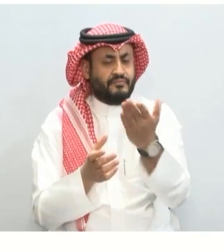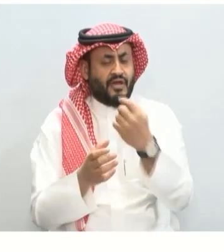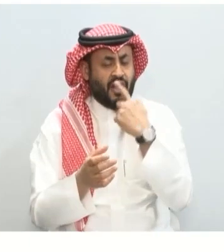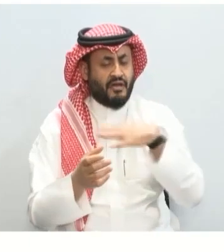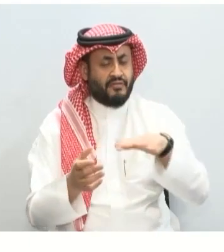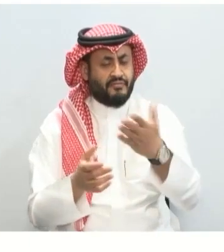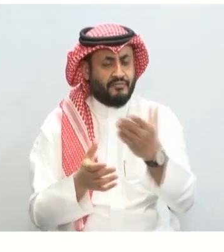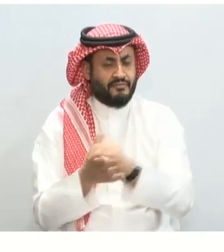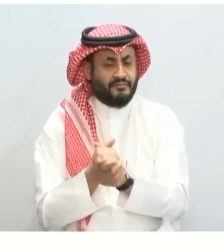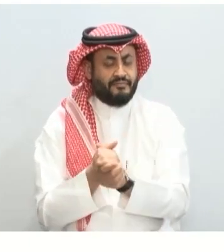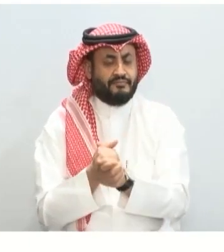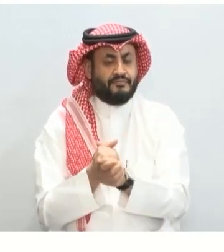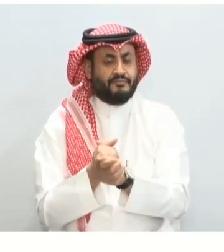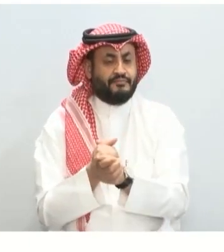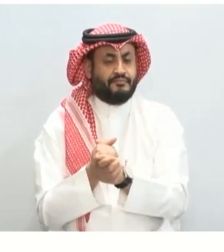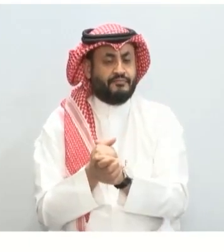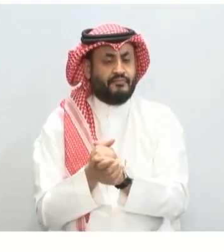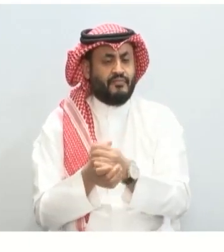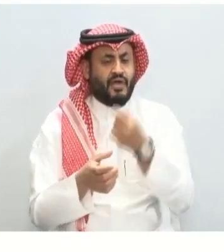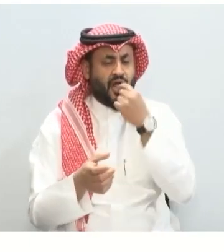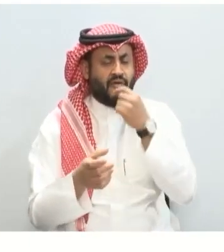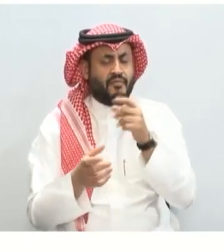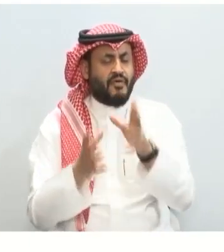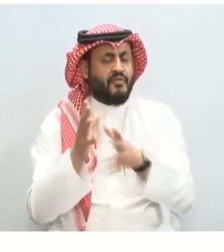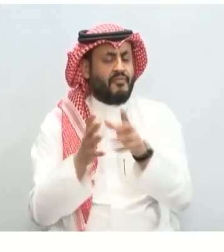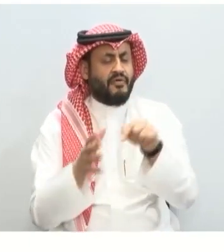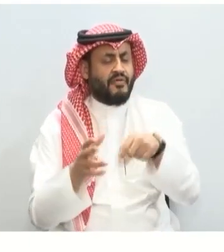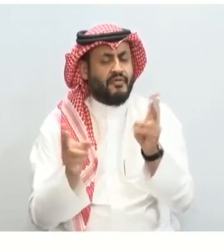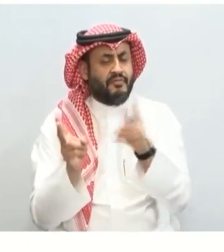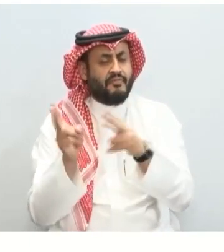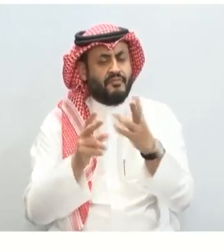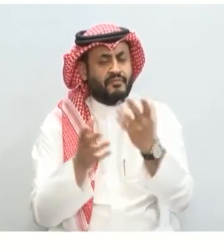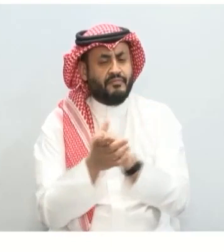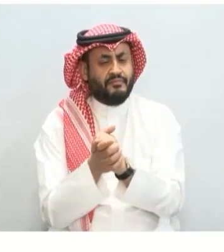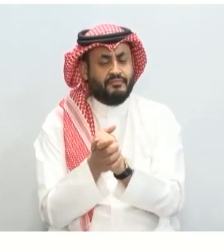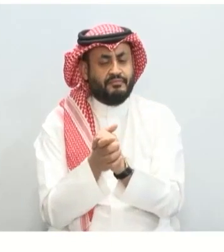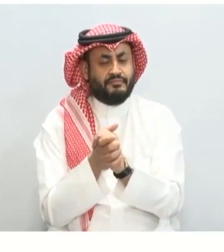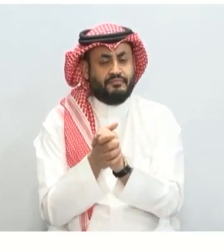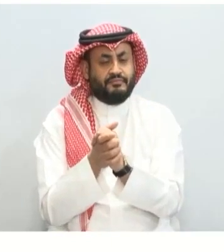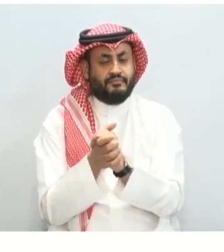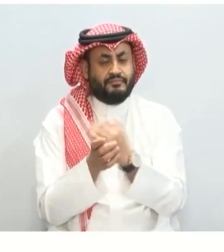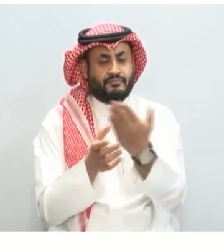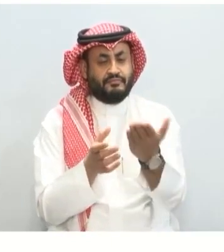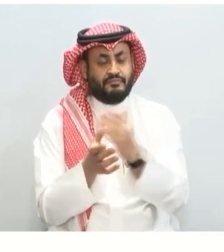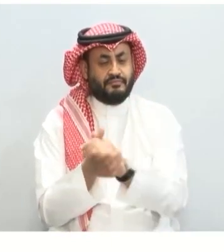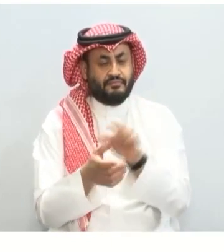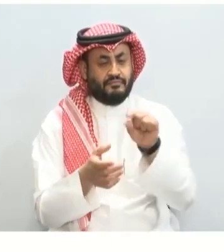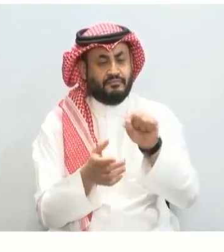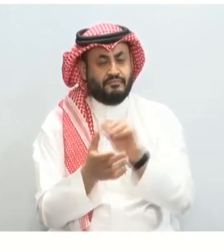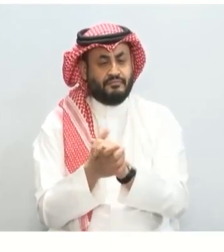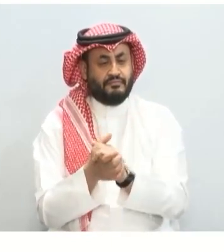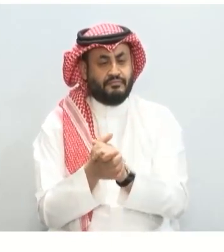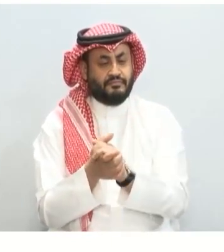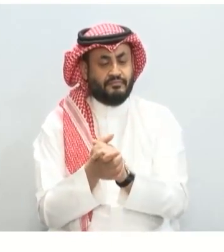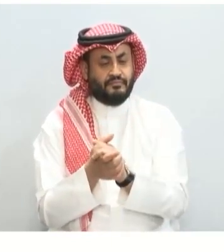one. So what foods were mentioned in the conversation? Yes, chicken and